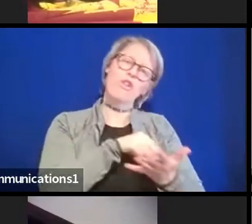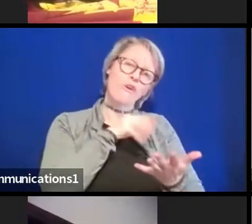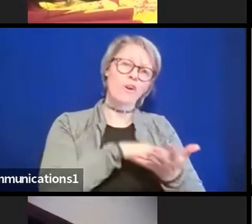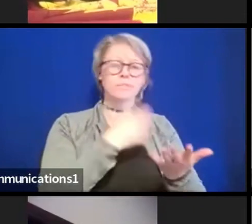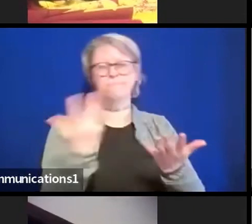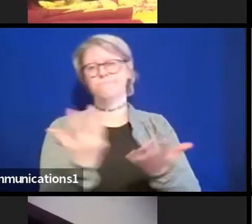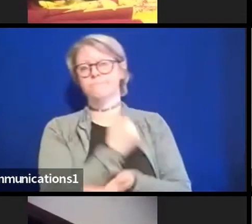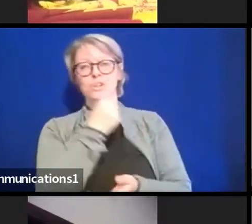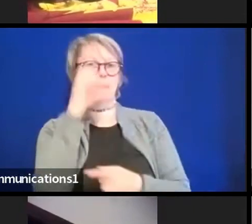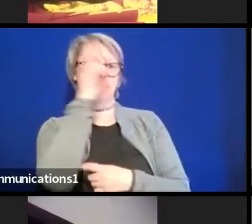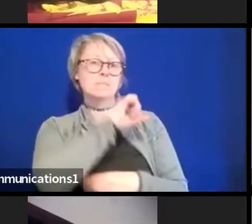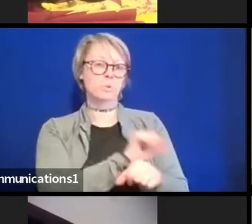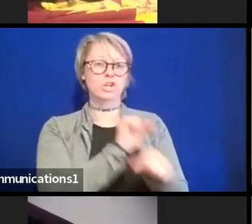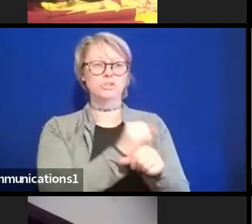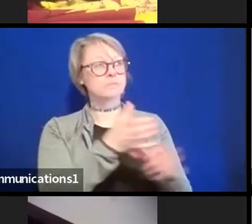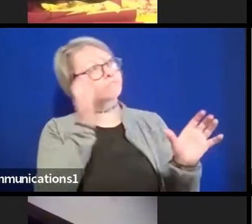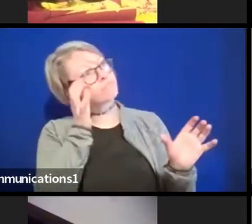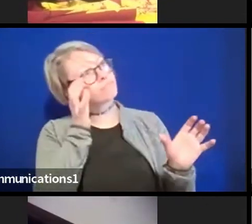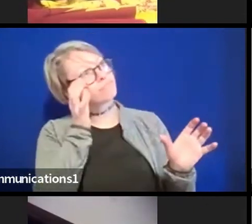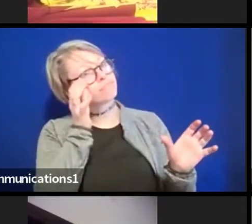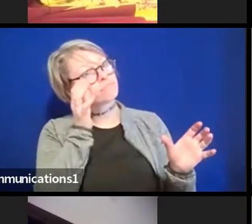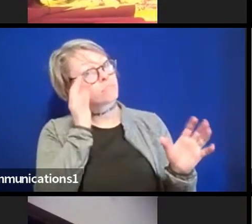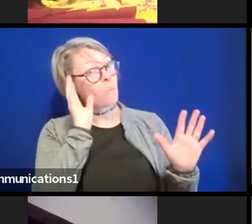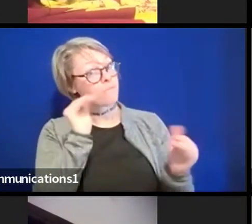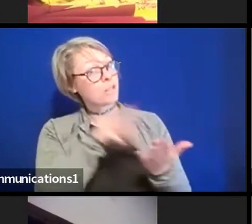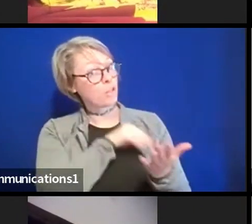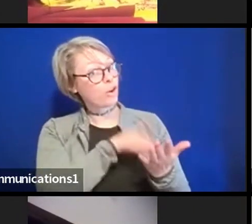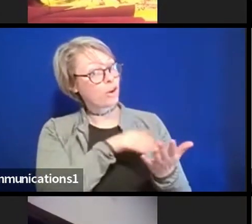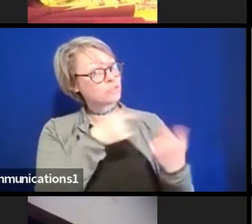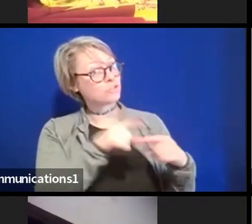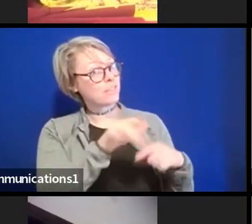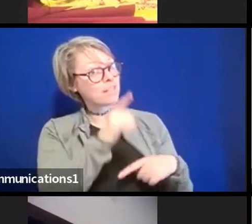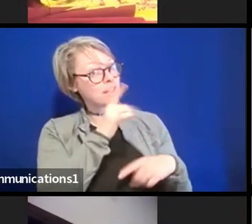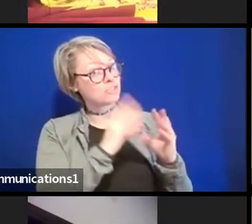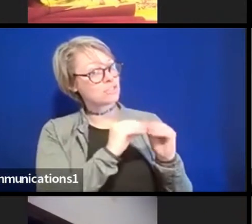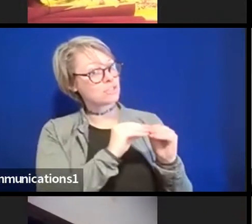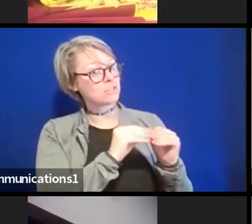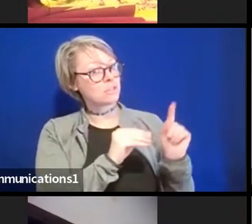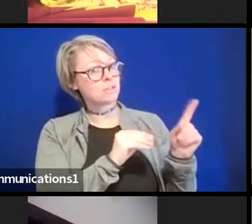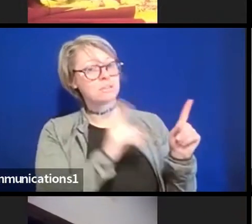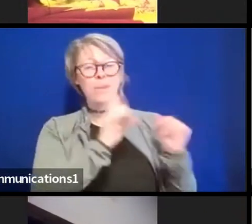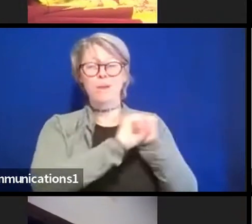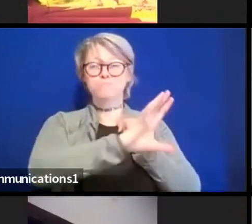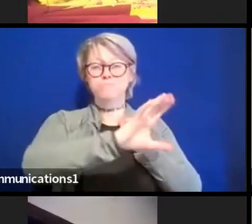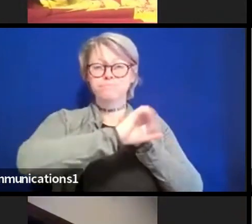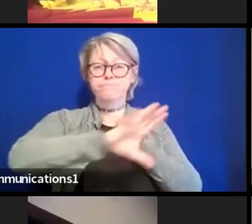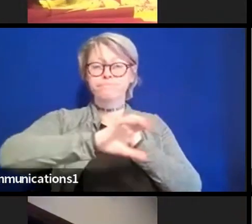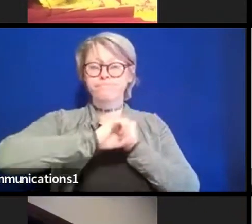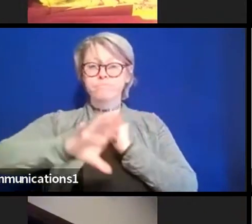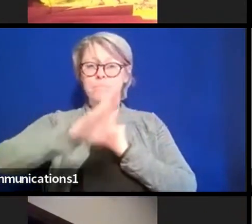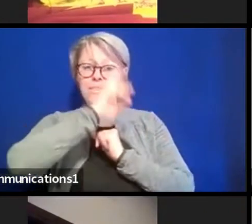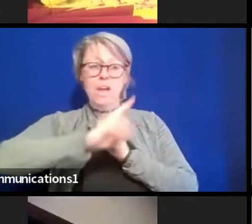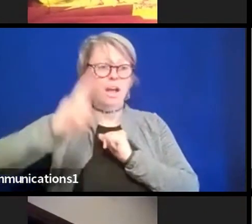miss work or anything, and just listen and hopefully learn. So they did big advertising around the hospital and